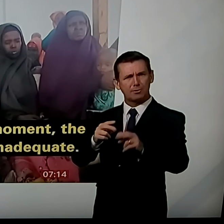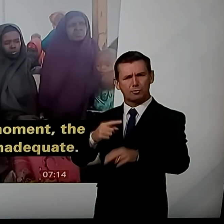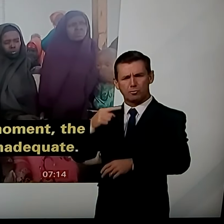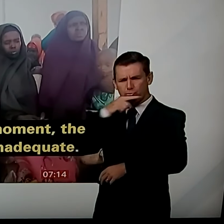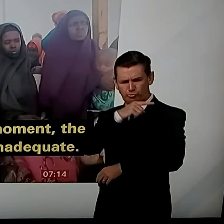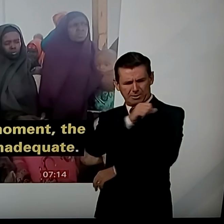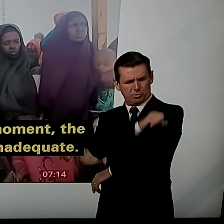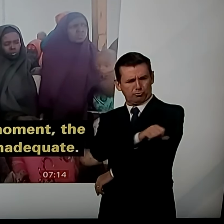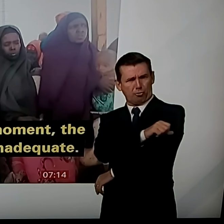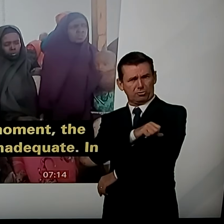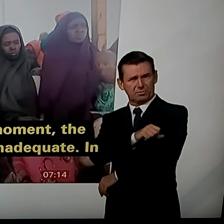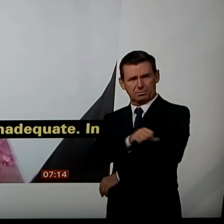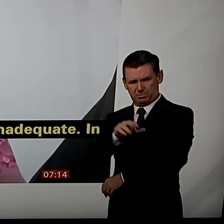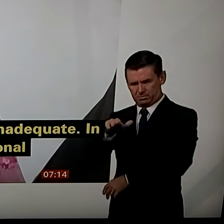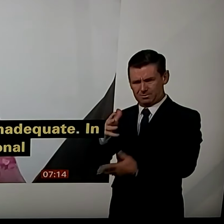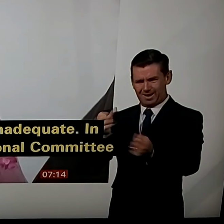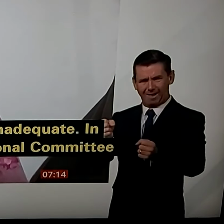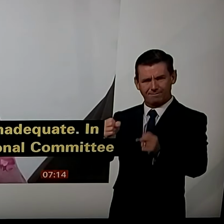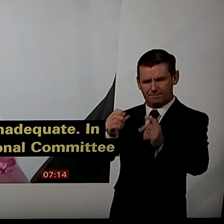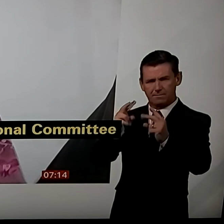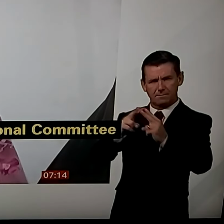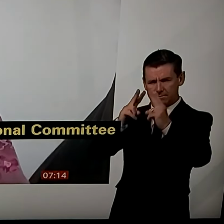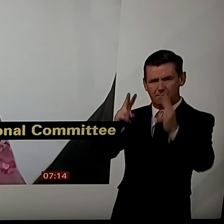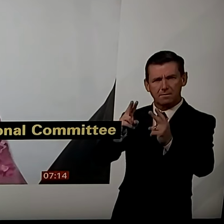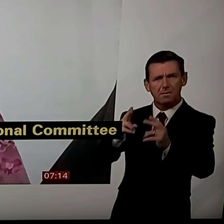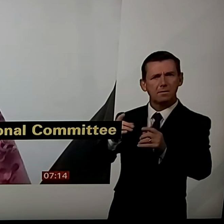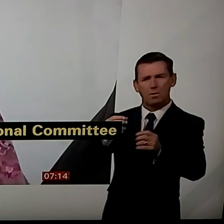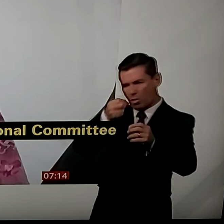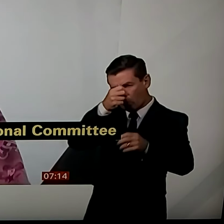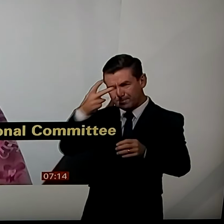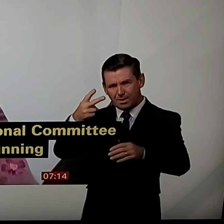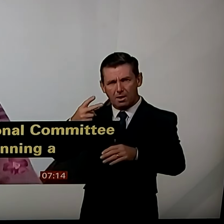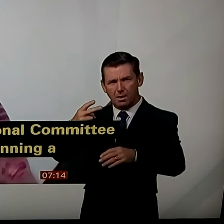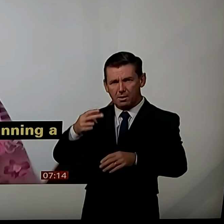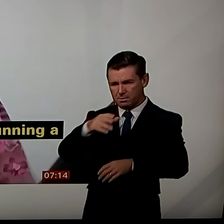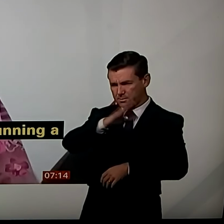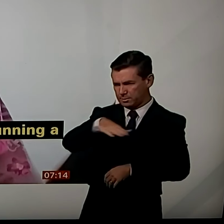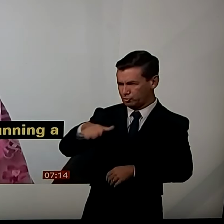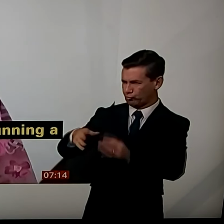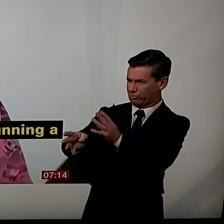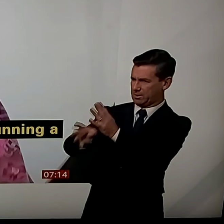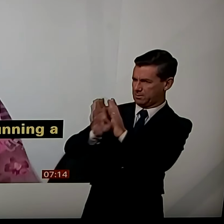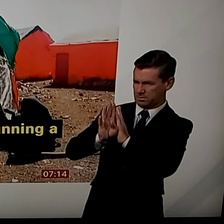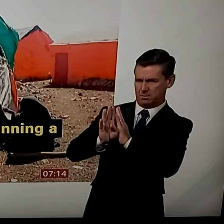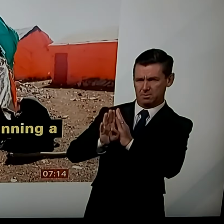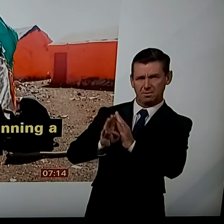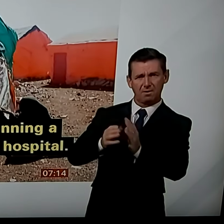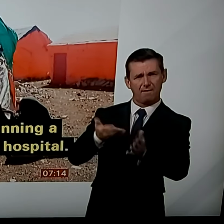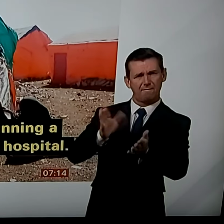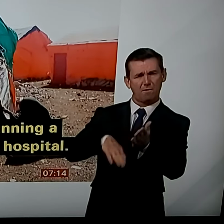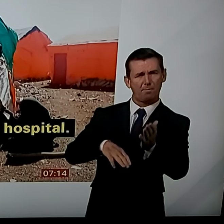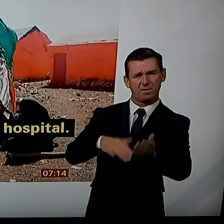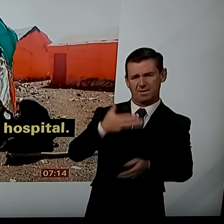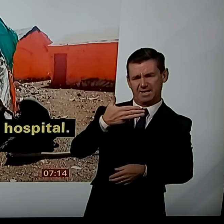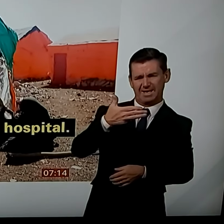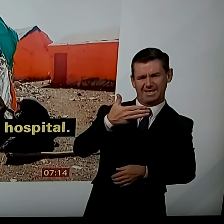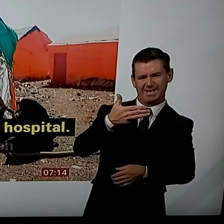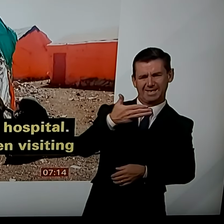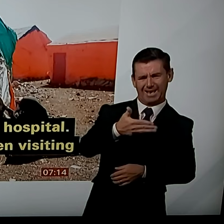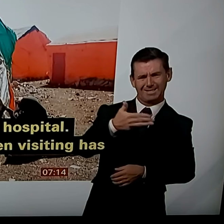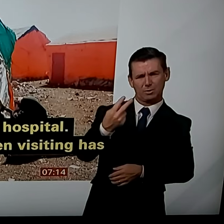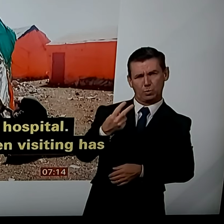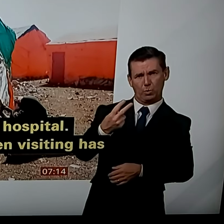units in one of the hospitals there. The number of children visiting has gone from 92 to 422